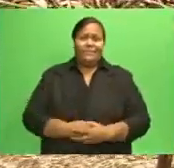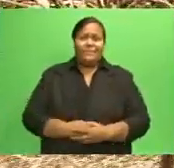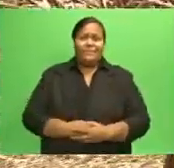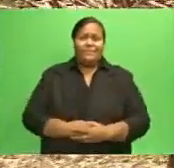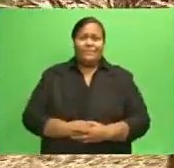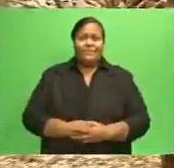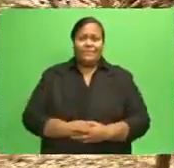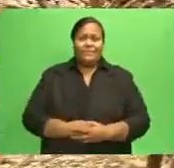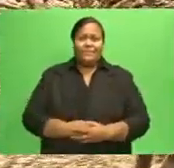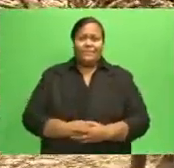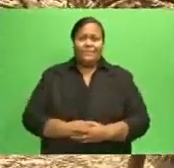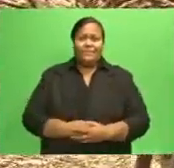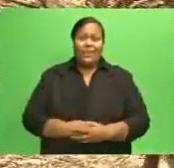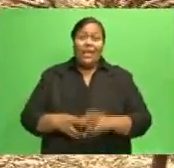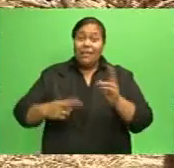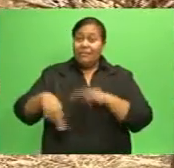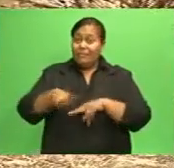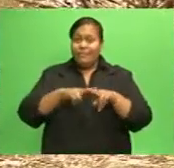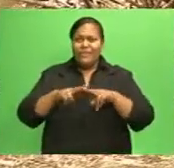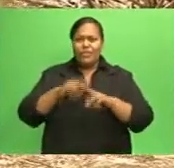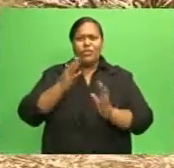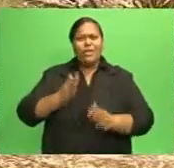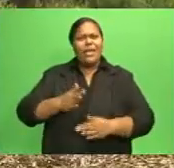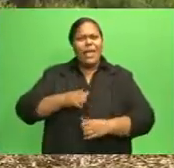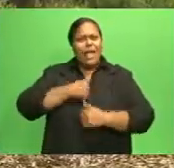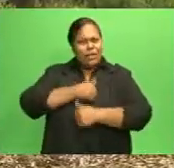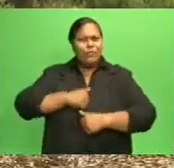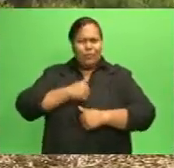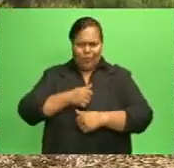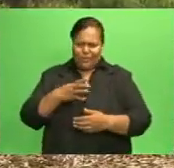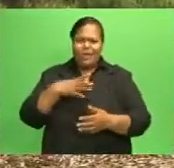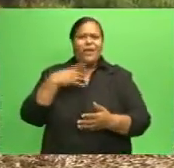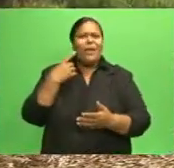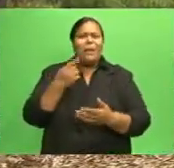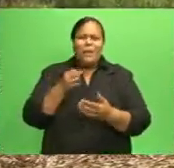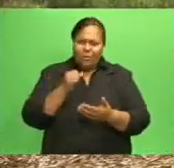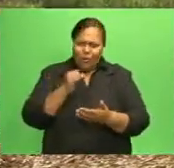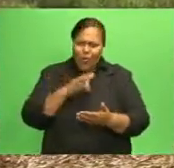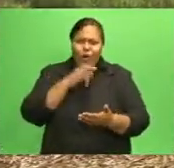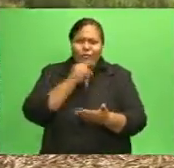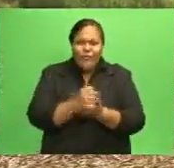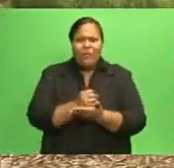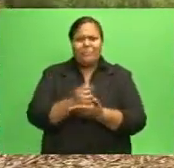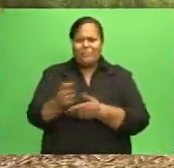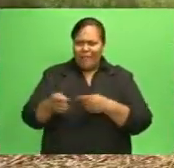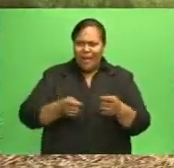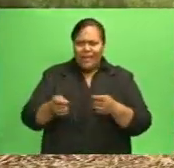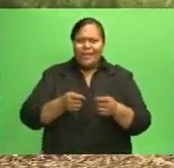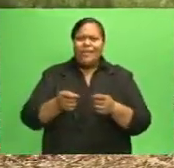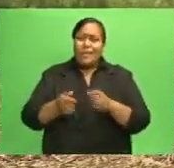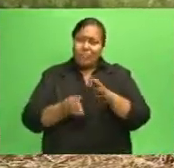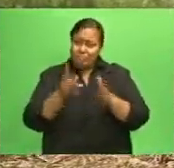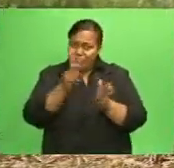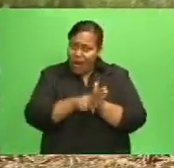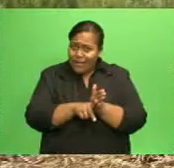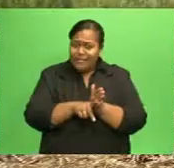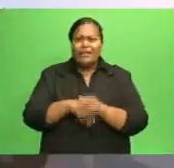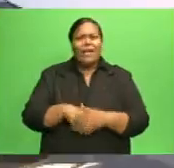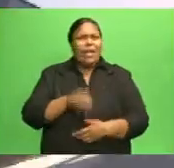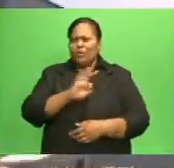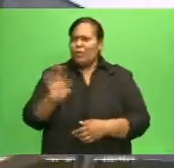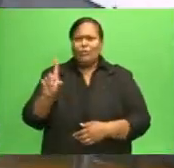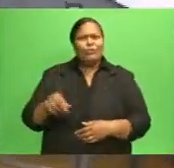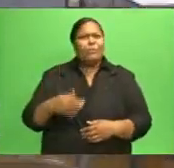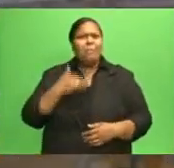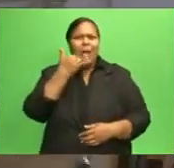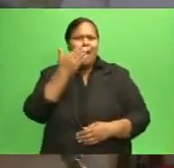adds, Fiji historically enjoyed a guaranteed market, guaranteed access and a guaranteed price, and did not have to do much.